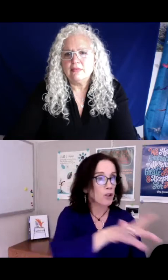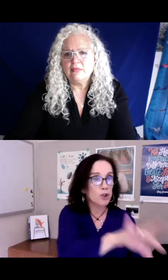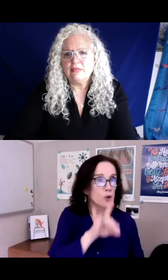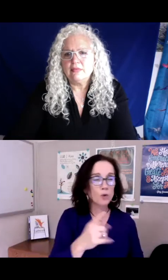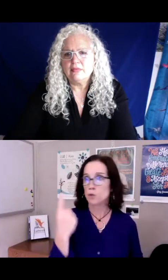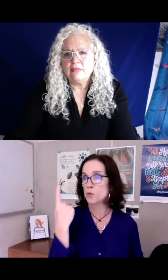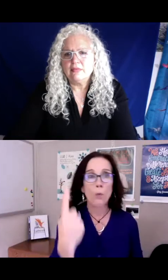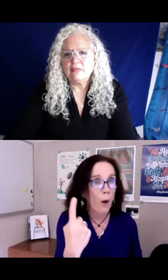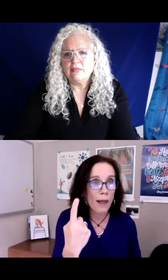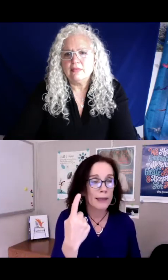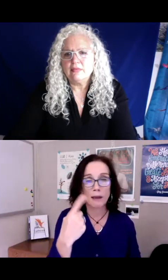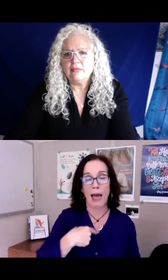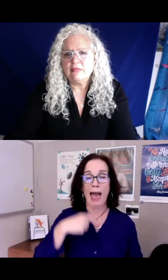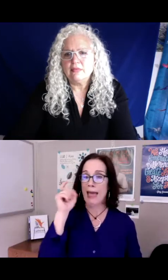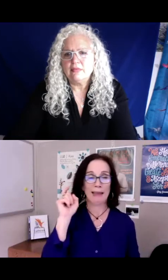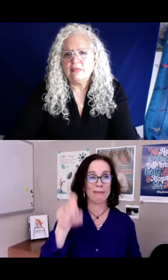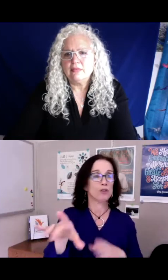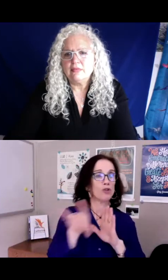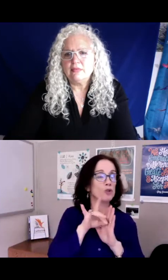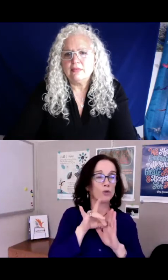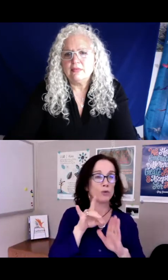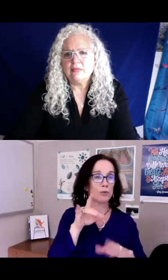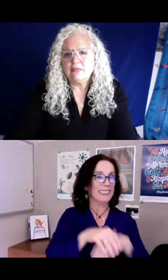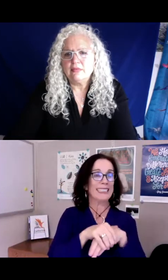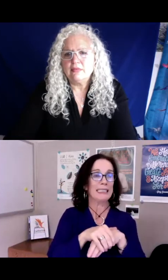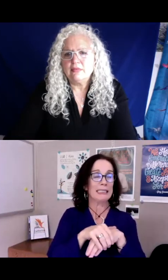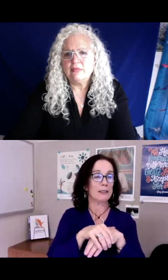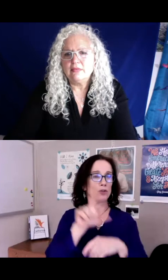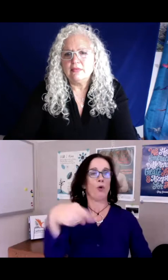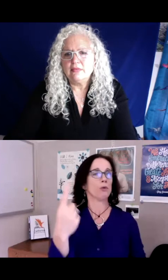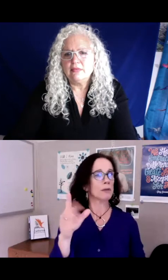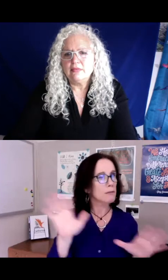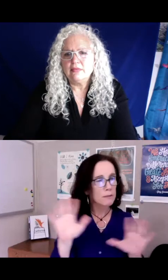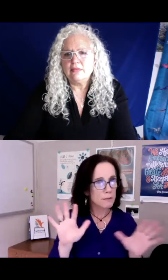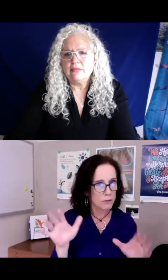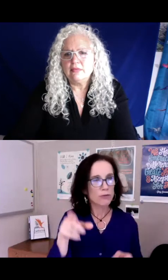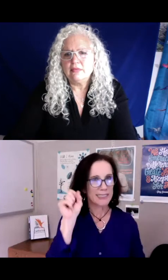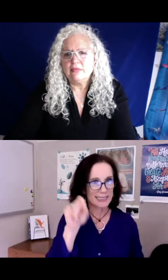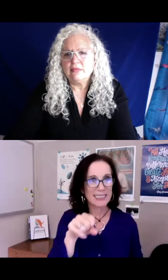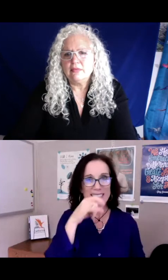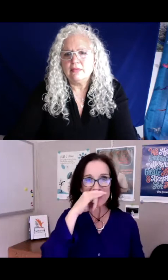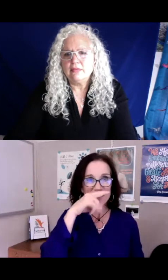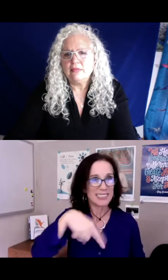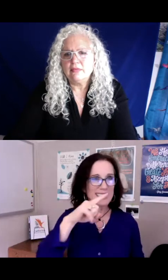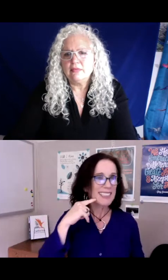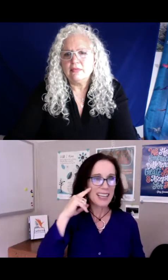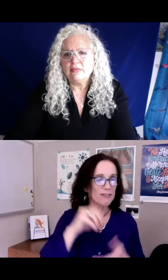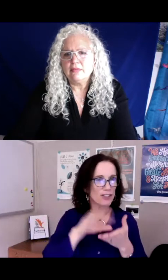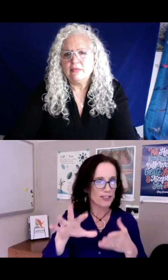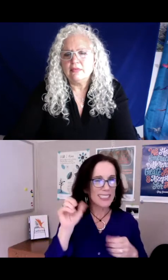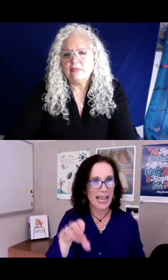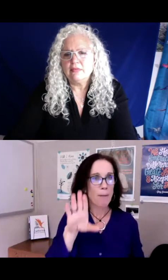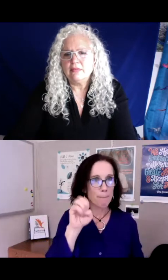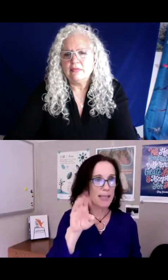And families don't feel like they have to choose one. You know, I need to choose English only. No, that's not